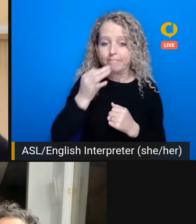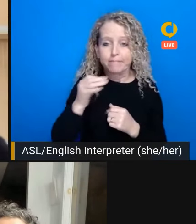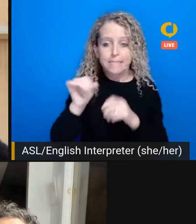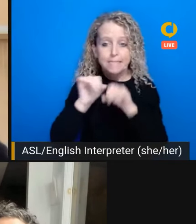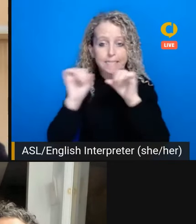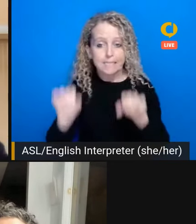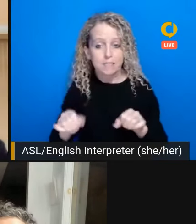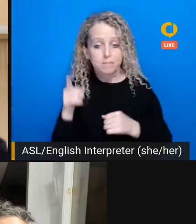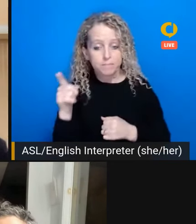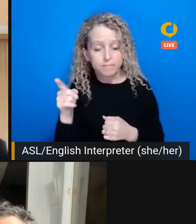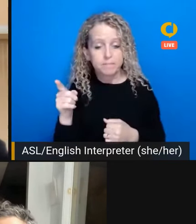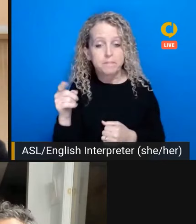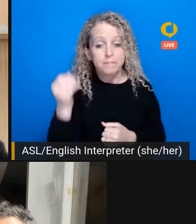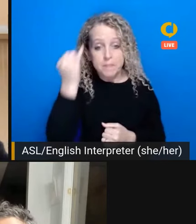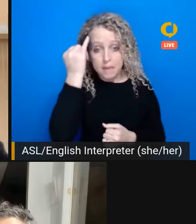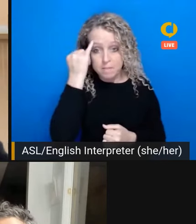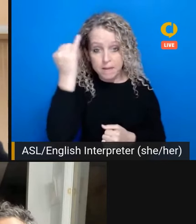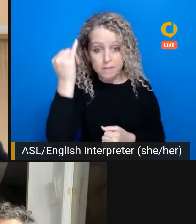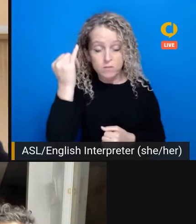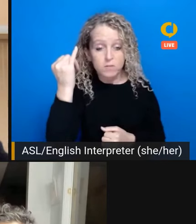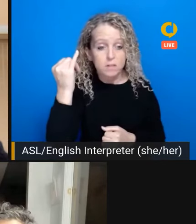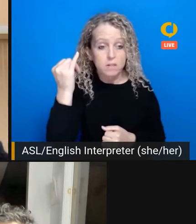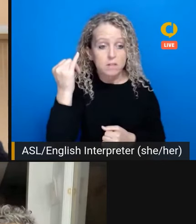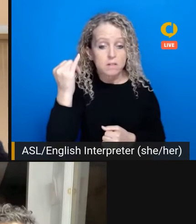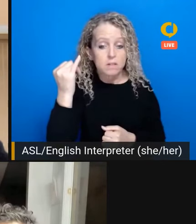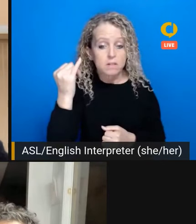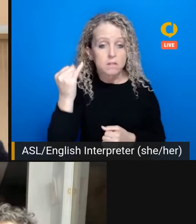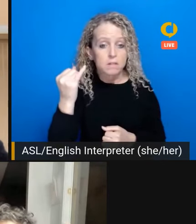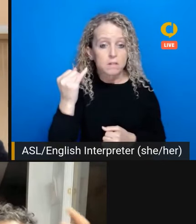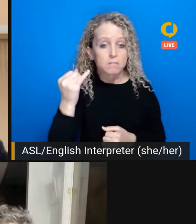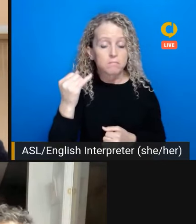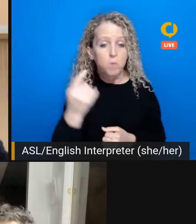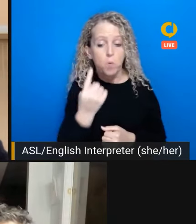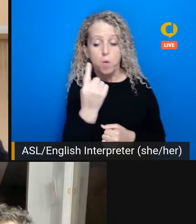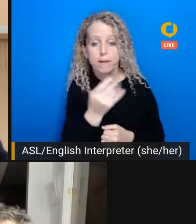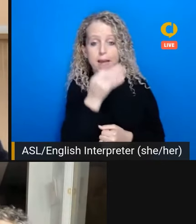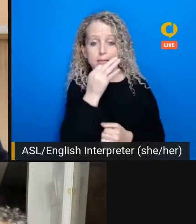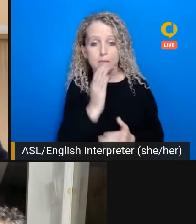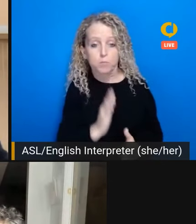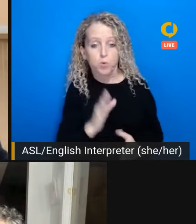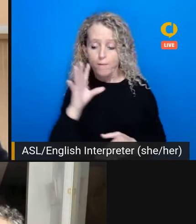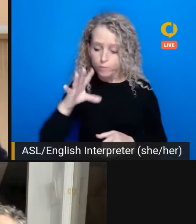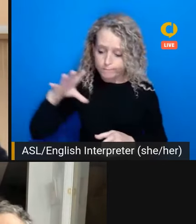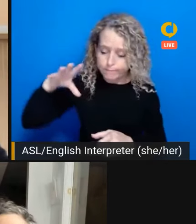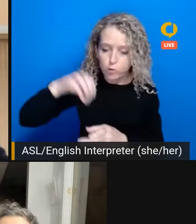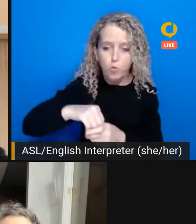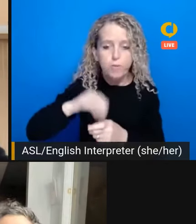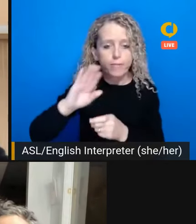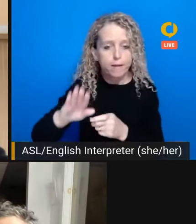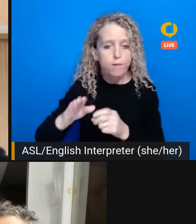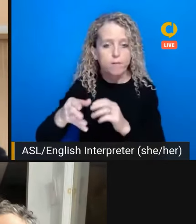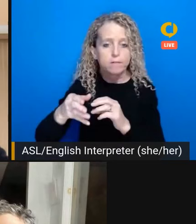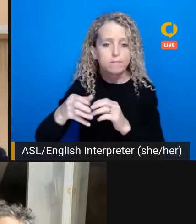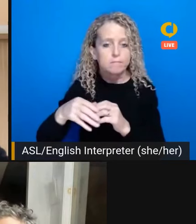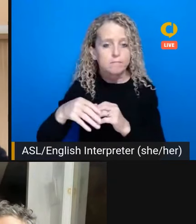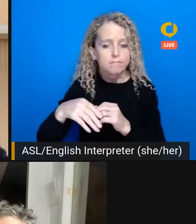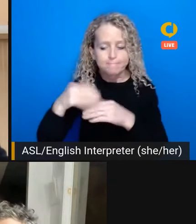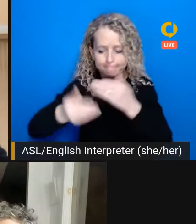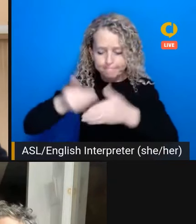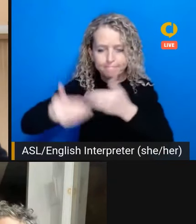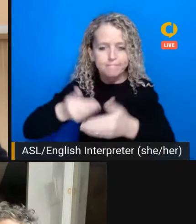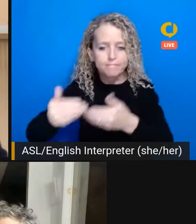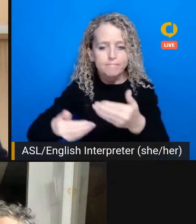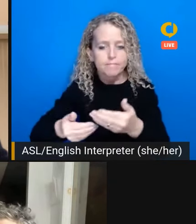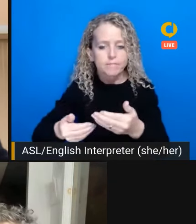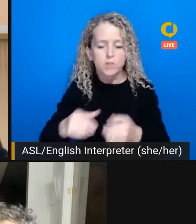all the knowledge of an expert into an algorithm, a rule-based algorithm. So this is not the data-driven AI that